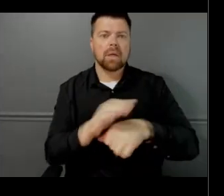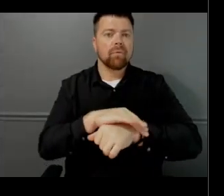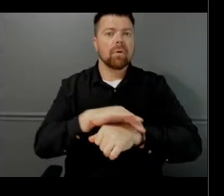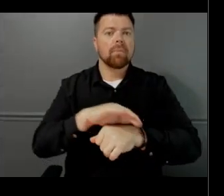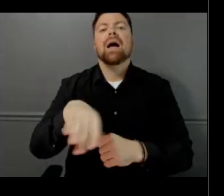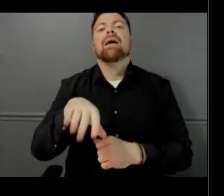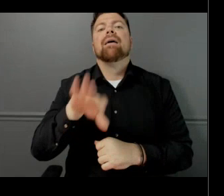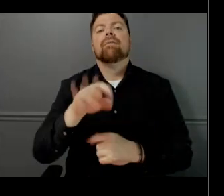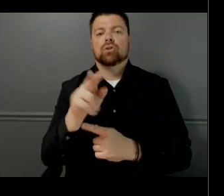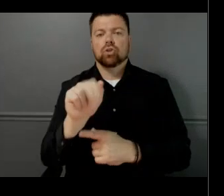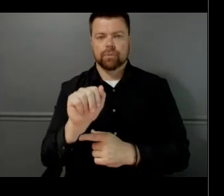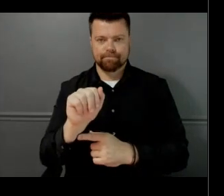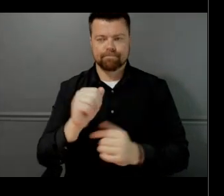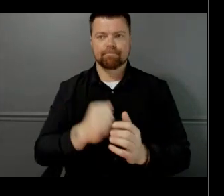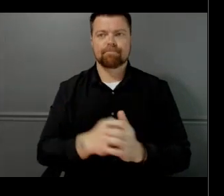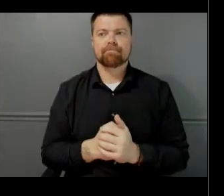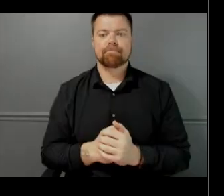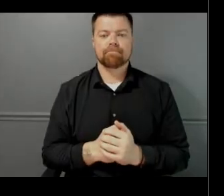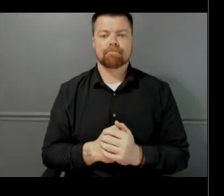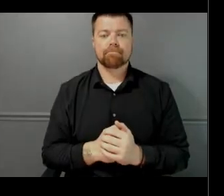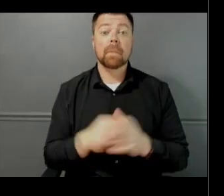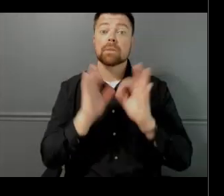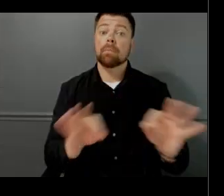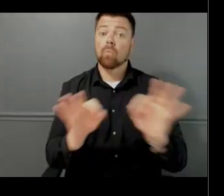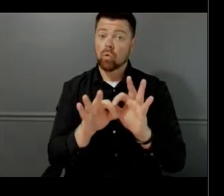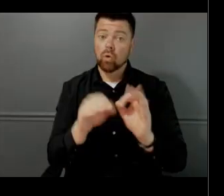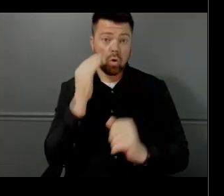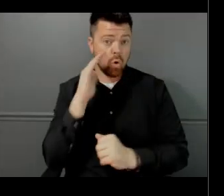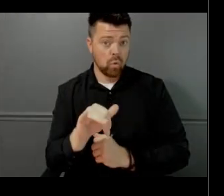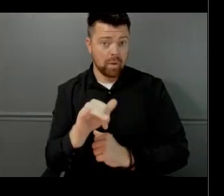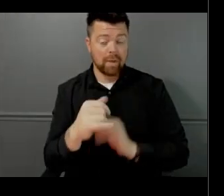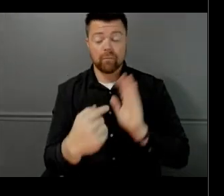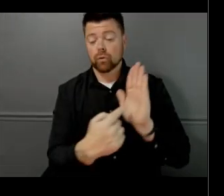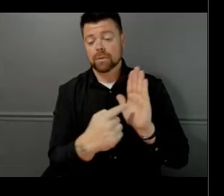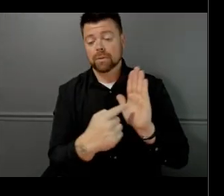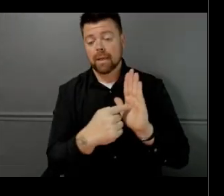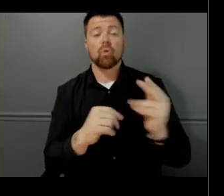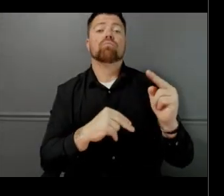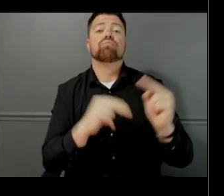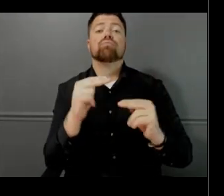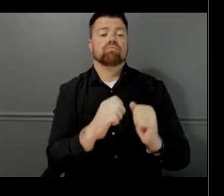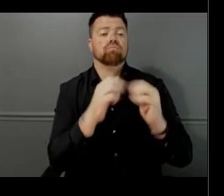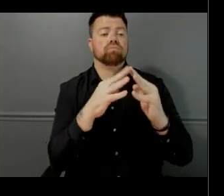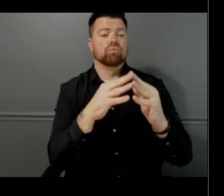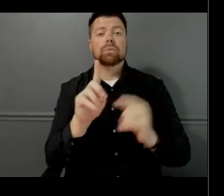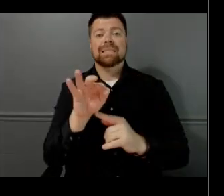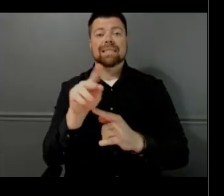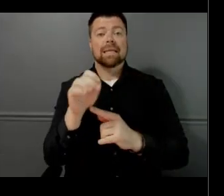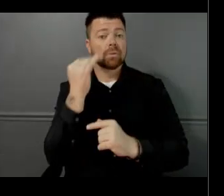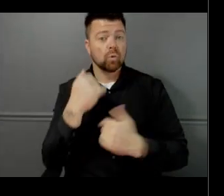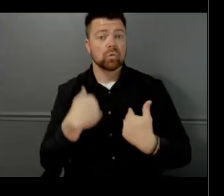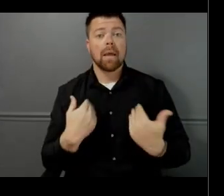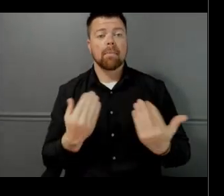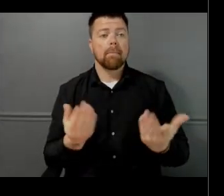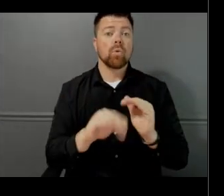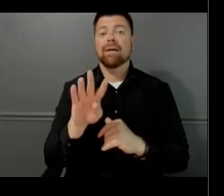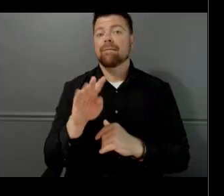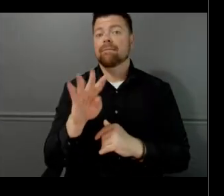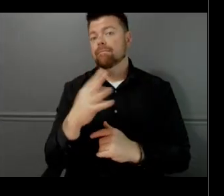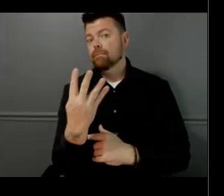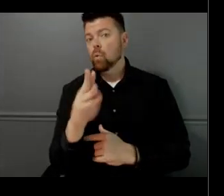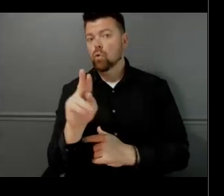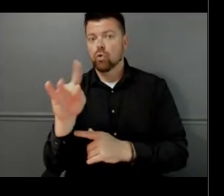Act. It would be important to know, for example, the construction date, if it has more than 4 units, if the